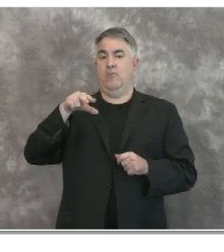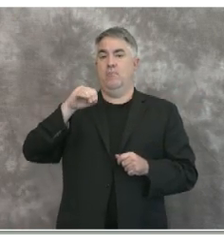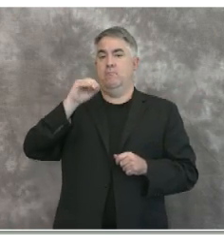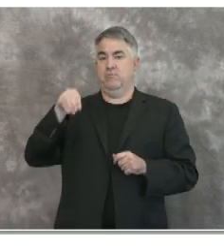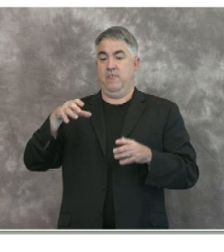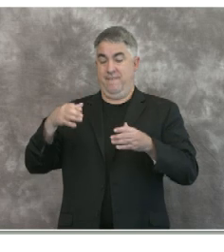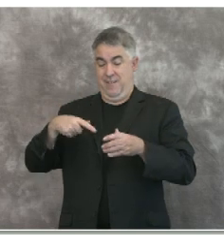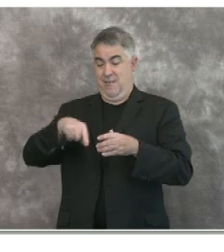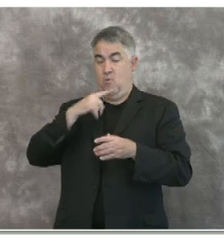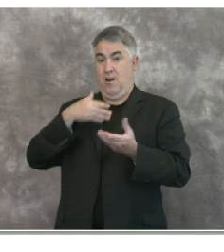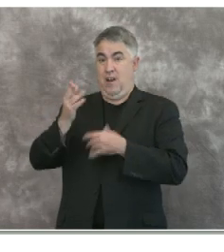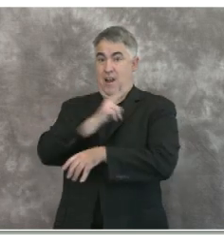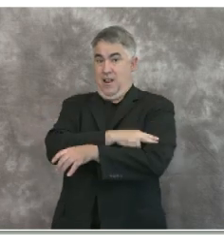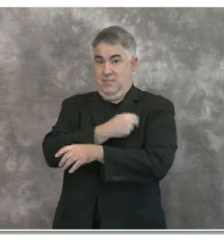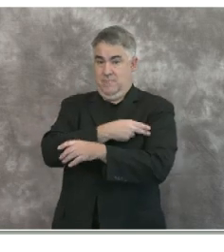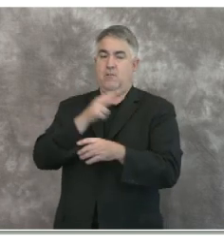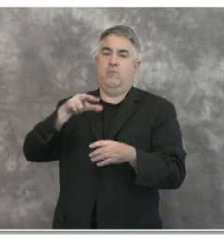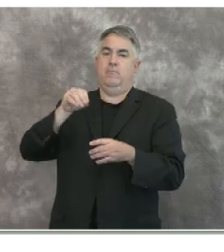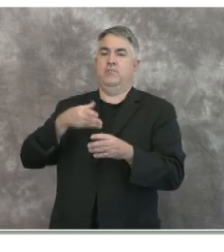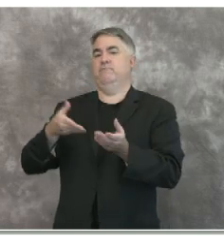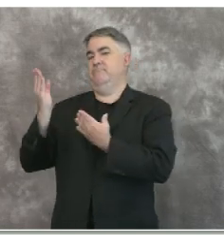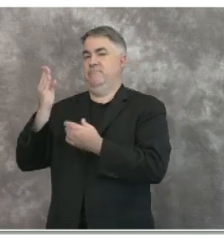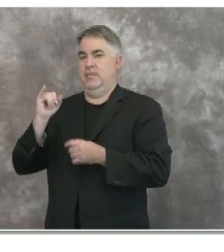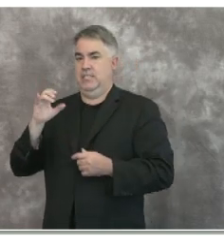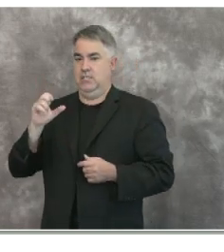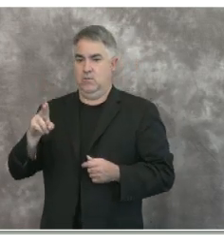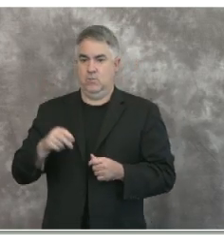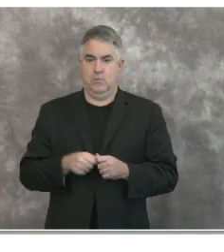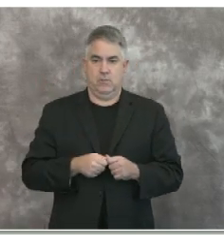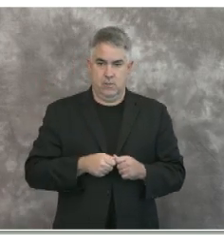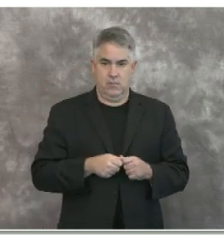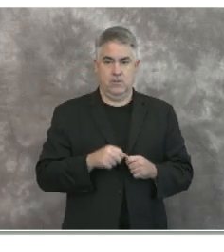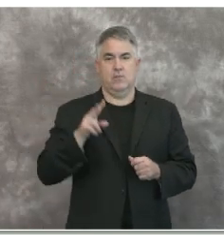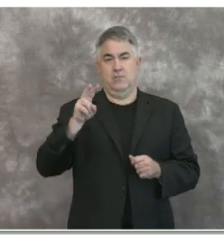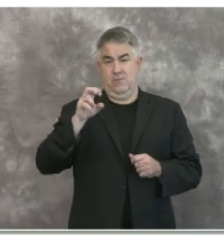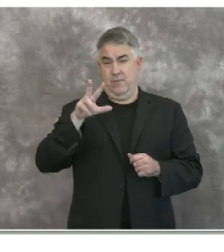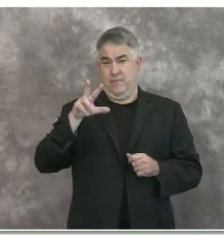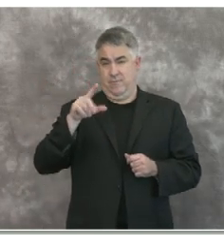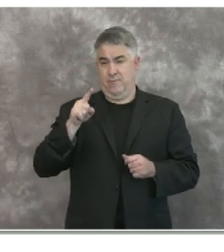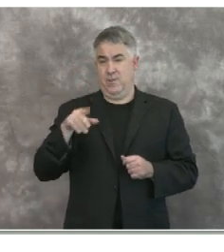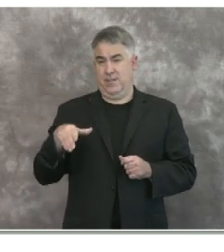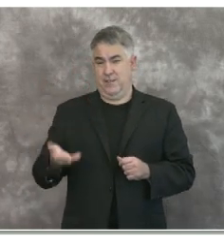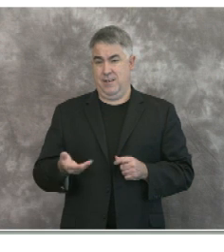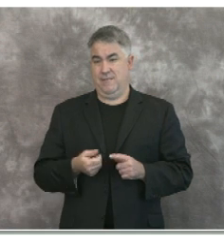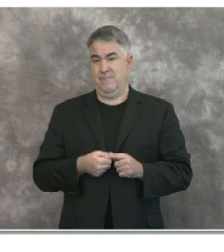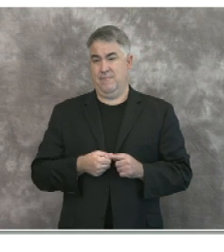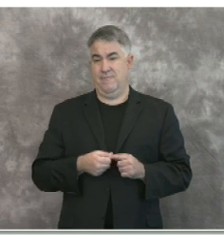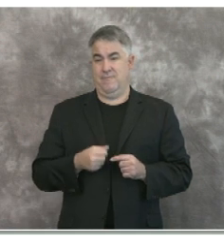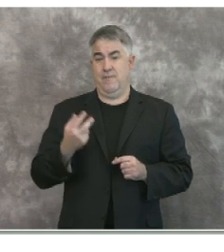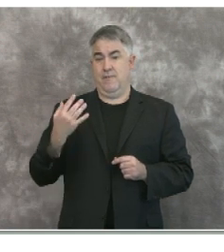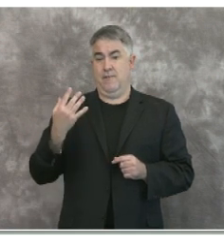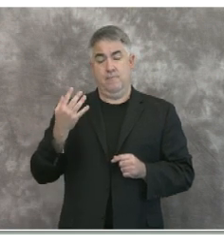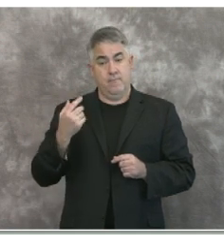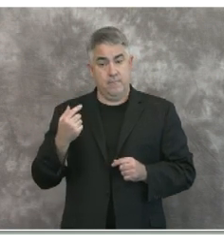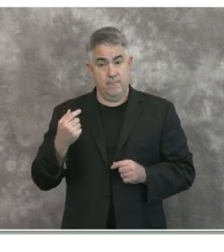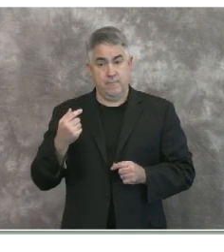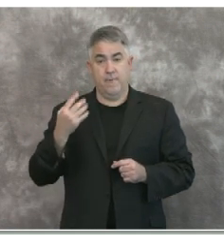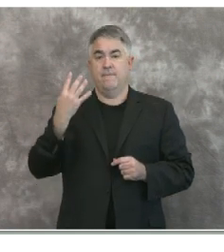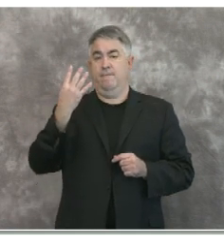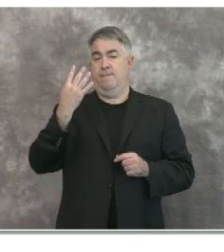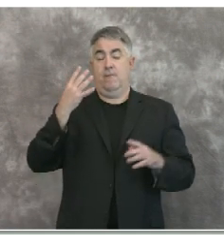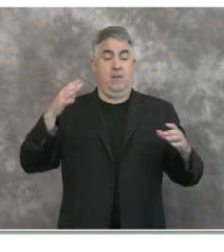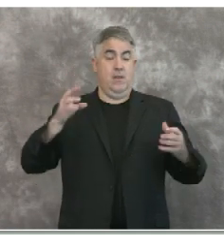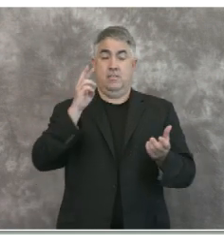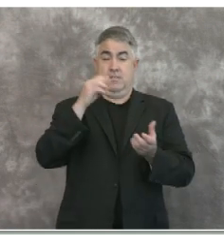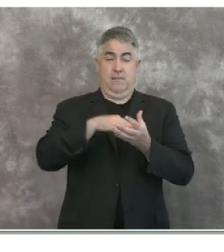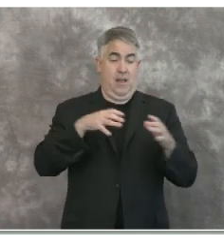The 241 deaths represent approximately 4% of the total number of cases, and of the 11 additional